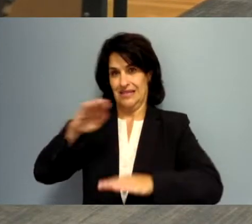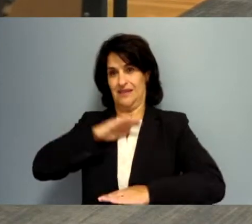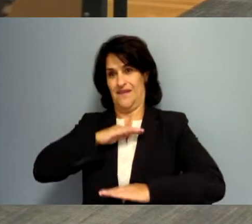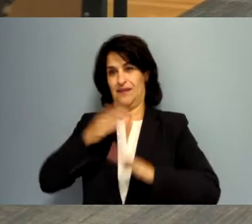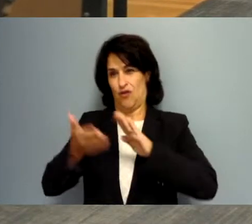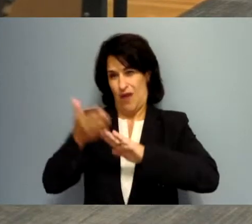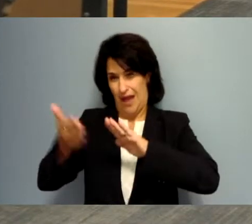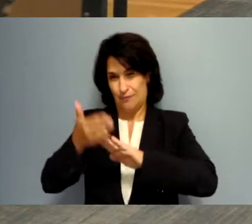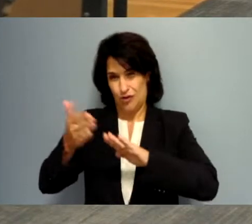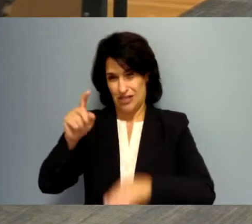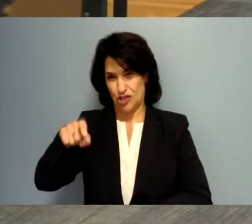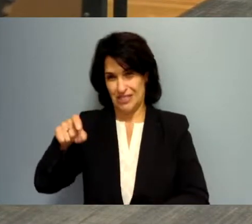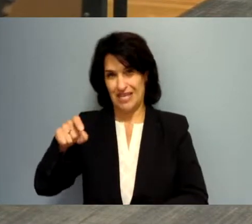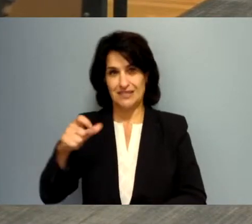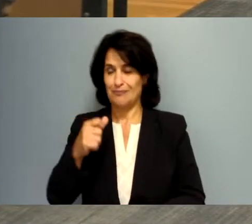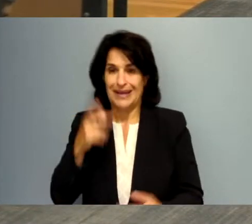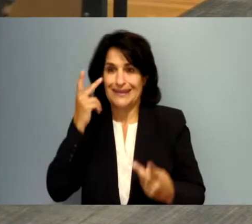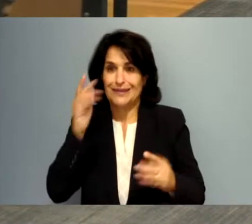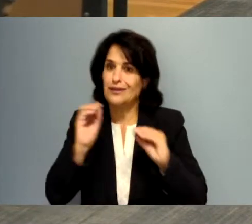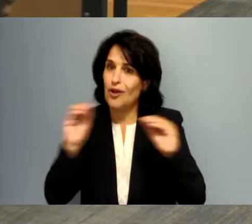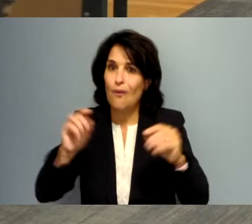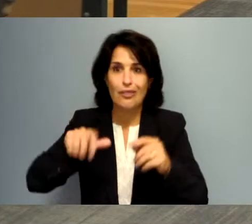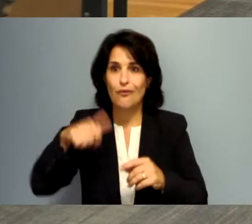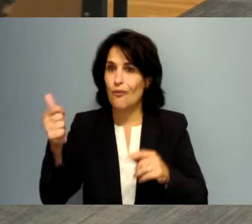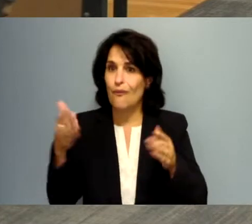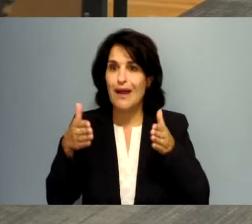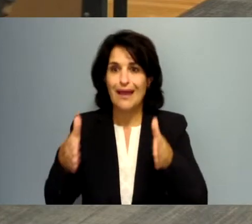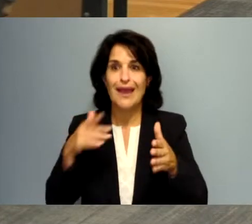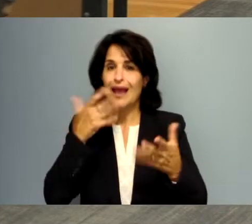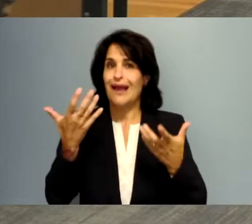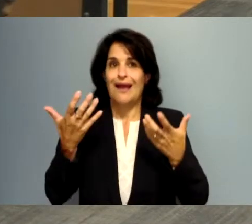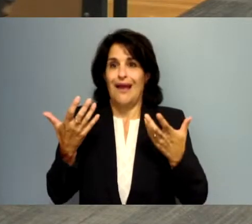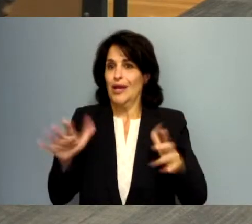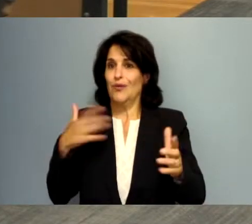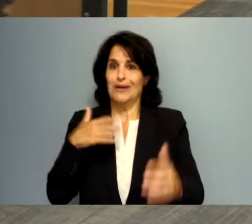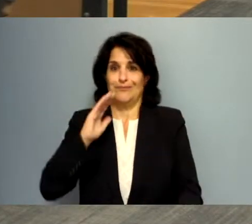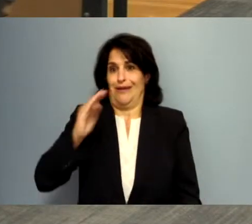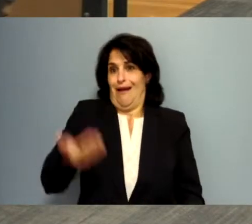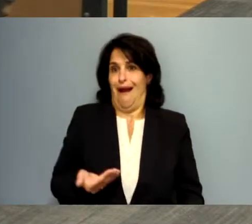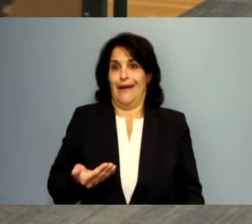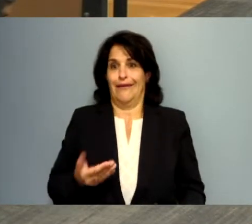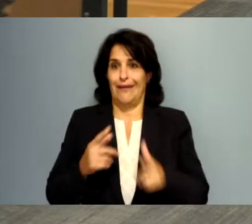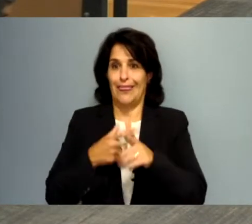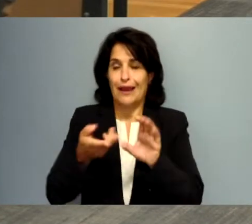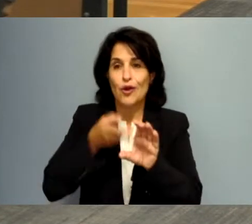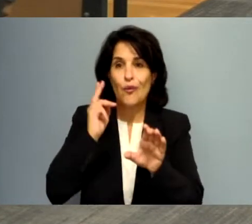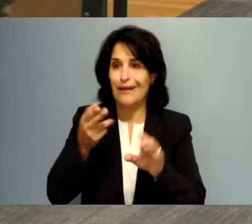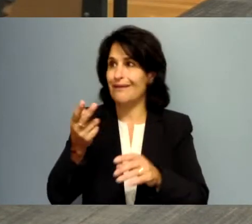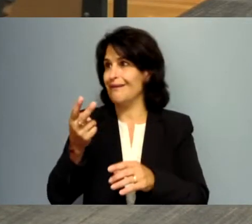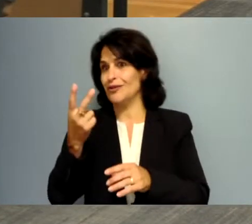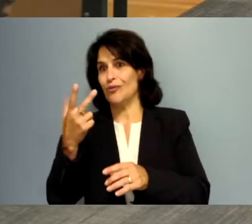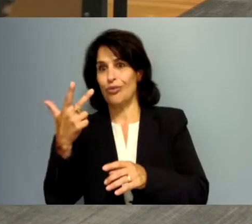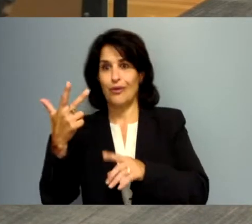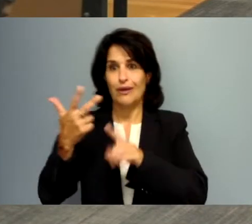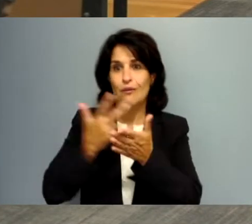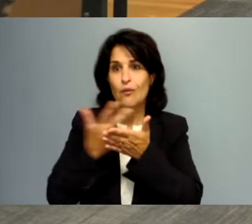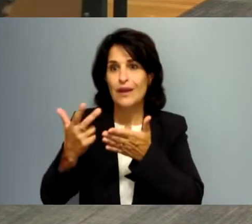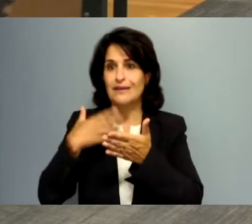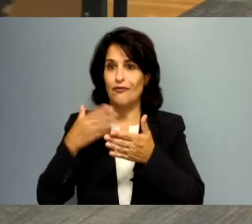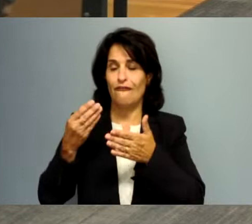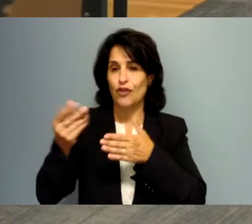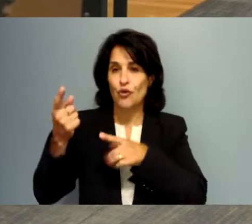the court, I don't see any other way around it. I don't want to just hire people, have them quit after a few weeks or a few months because they're